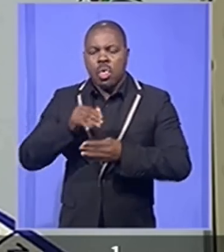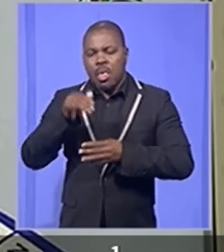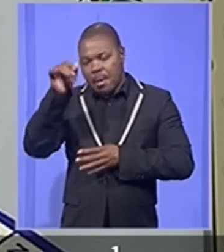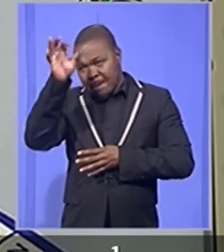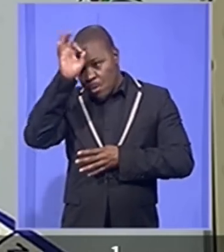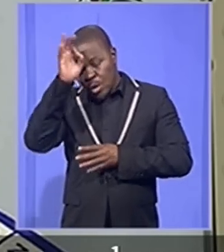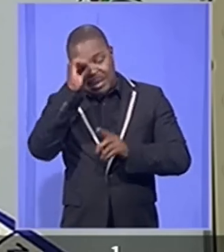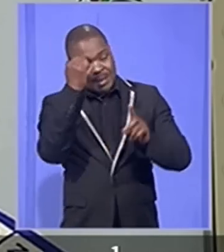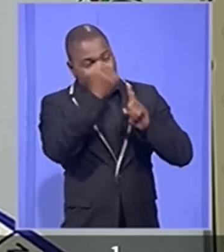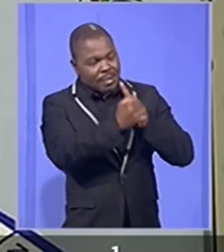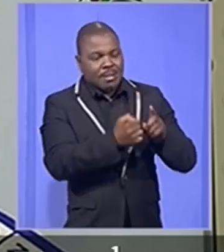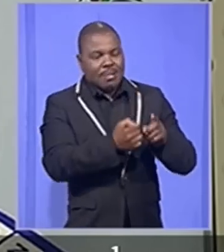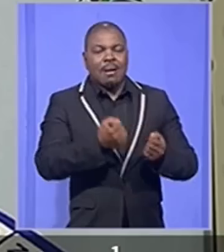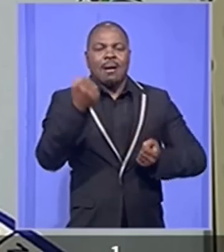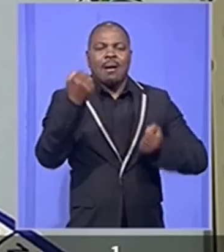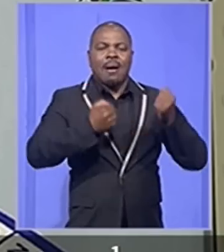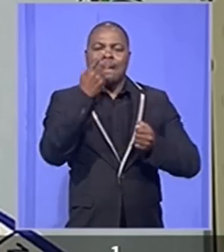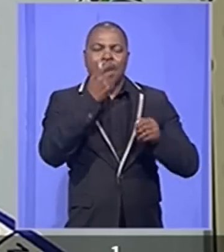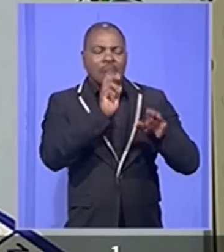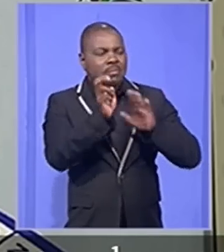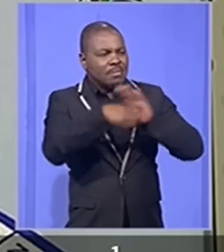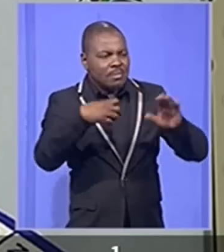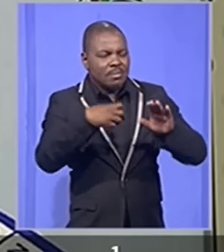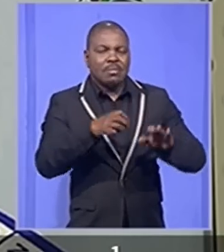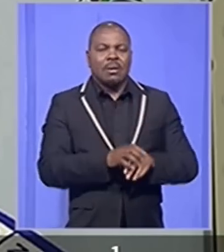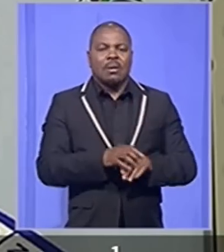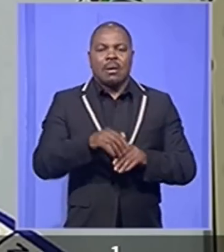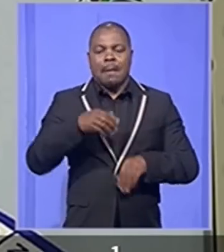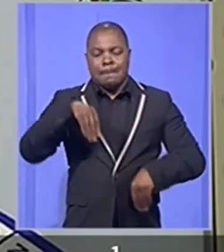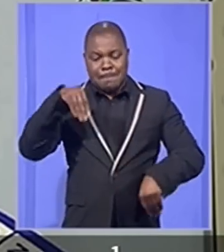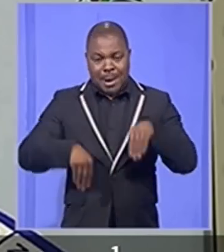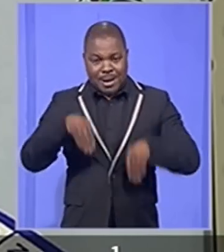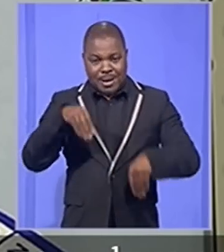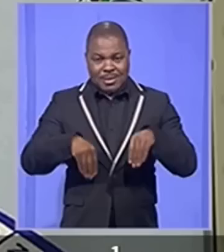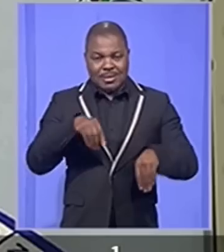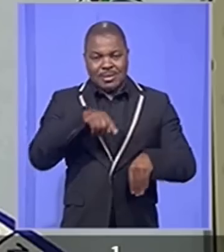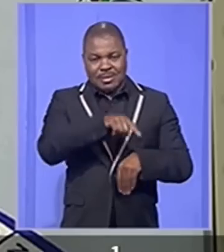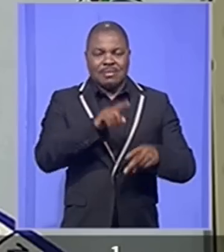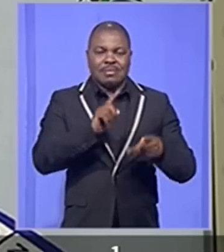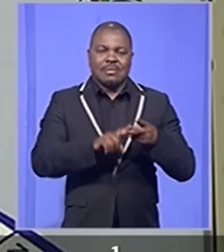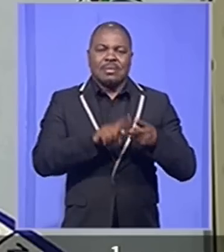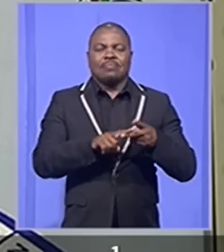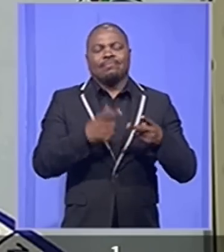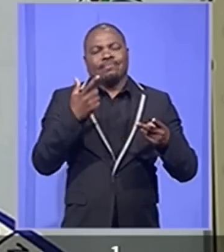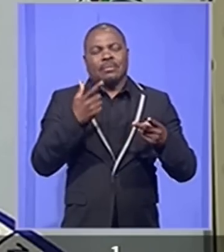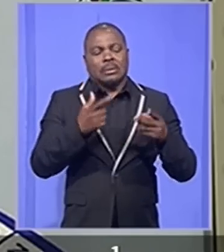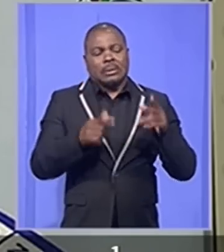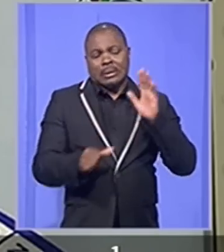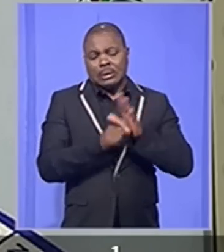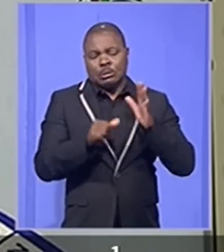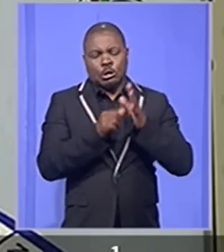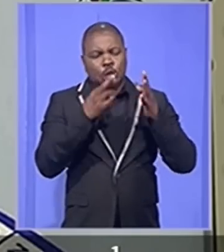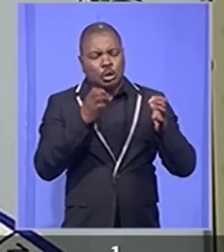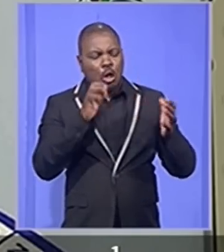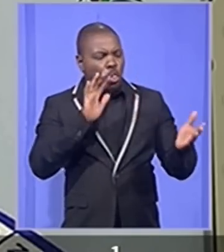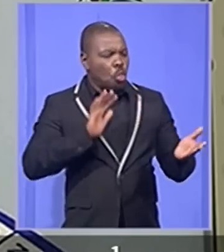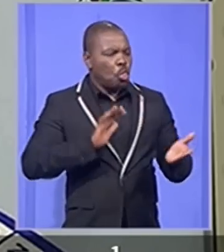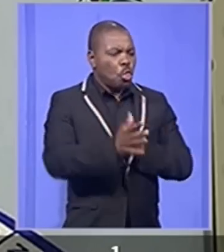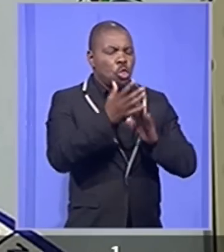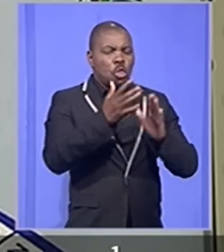killings, cash-in-transit robberies, illegal mining, damage to essential infrastructure,